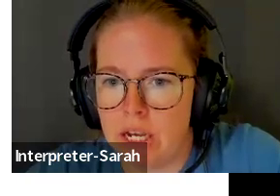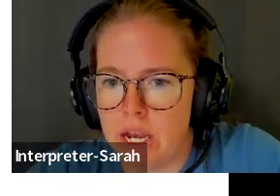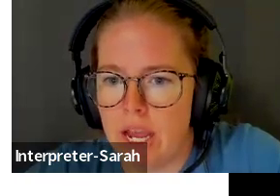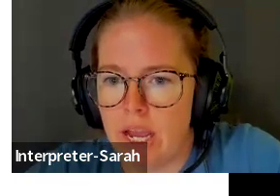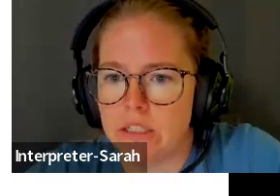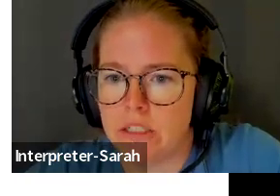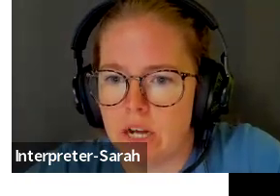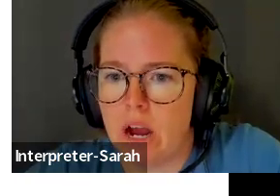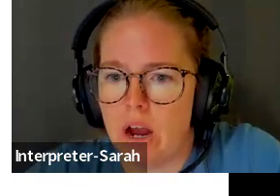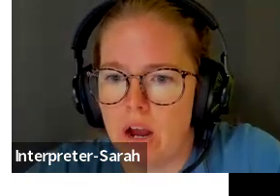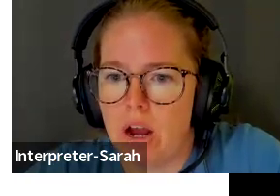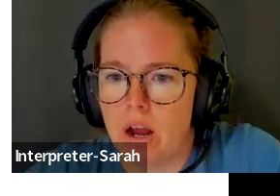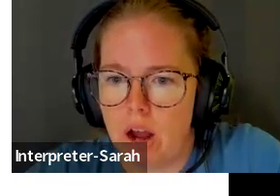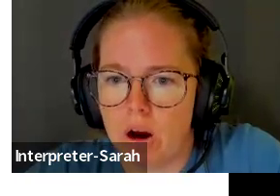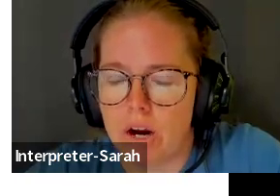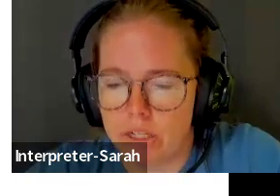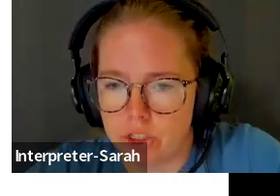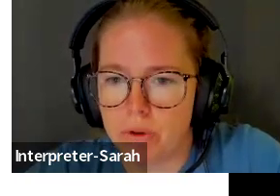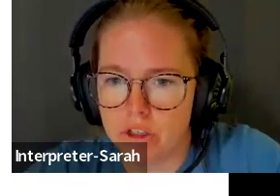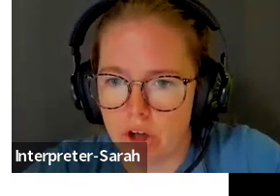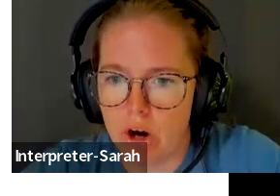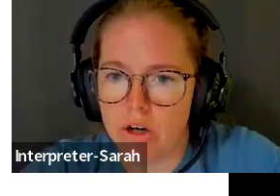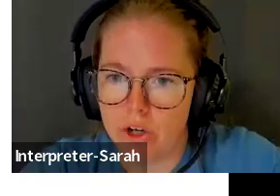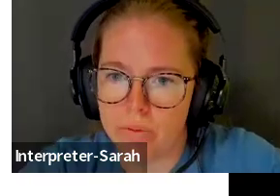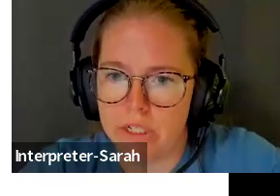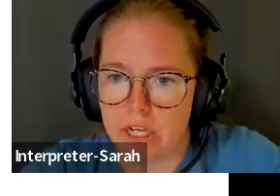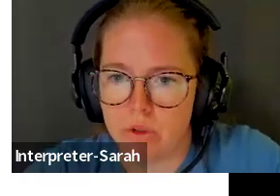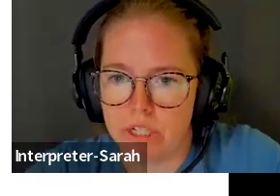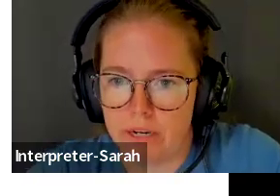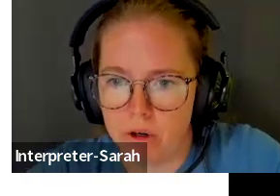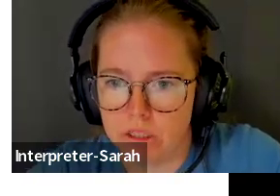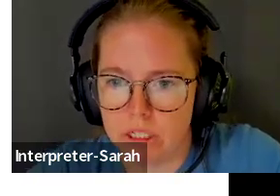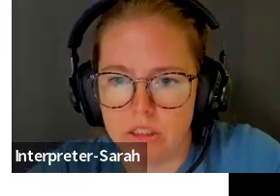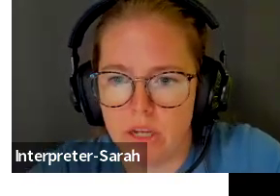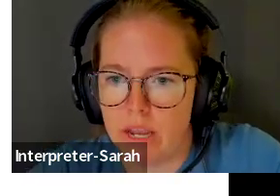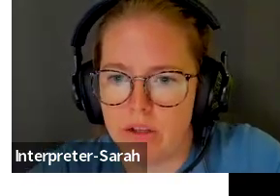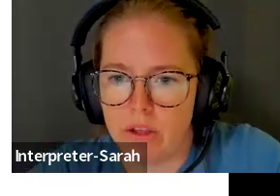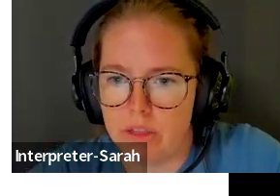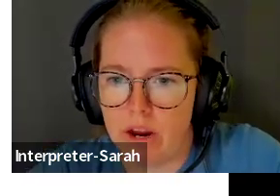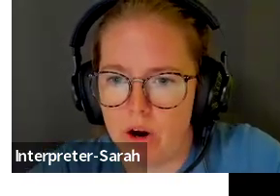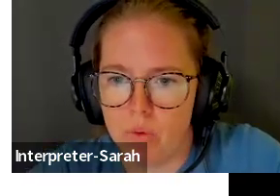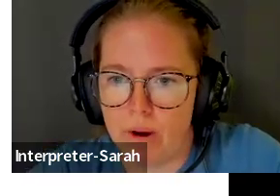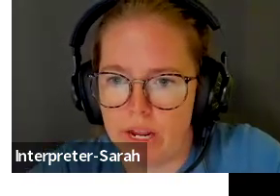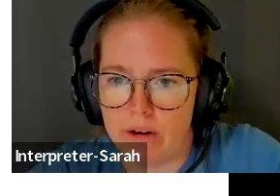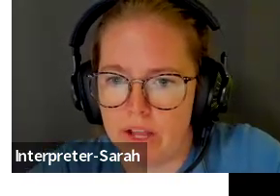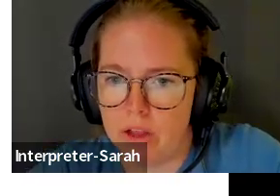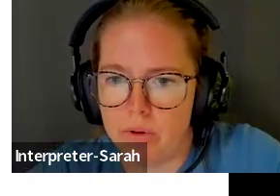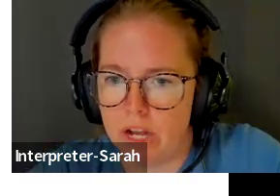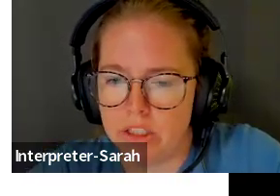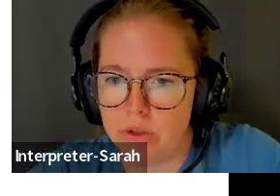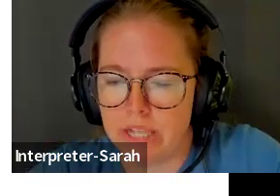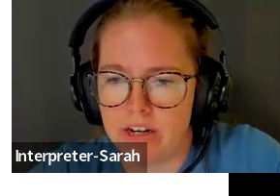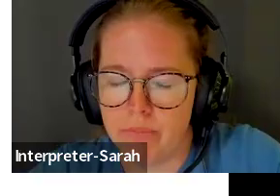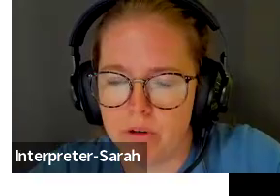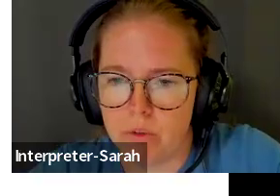intake. And our interpreters are notably scheduled in person, and they are ready and